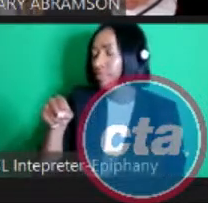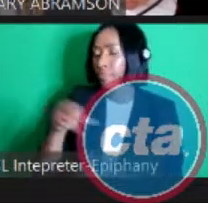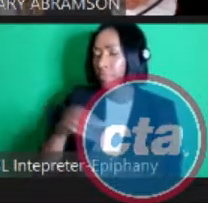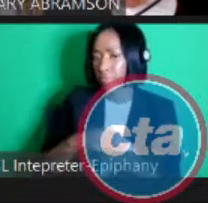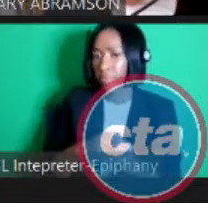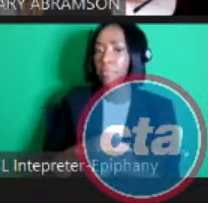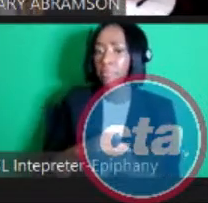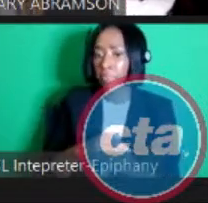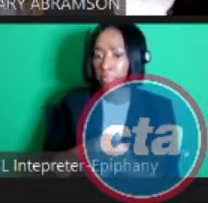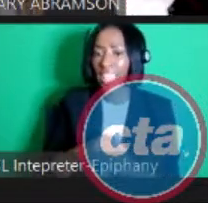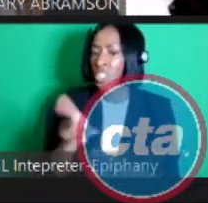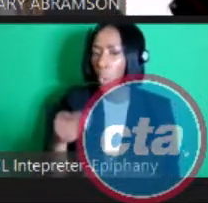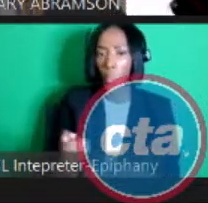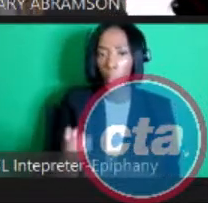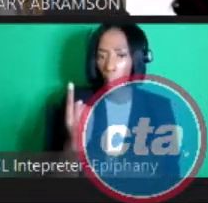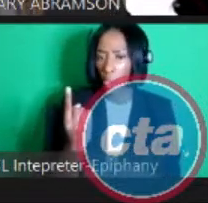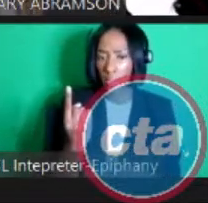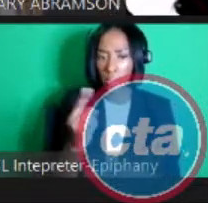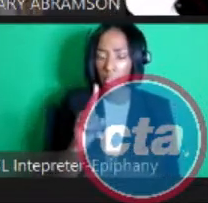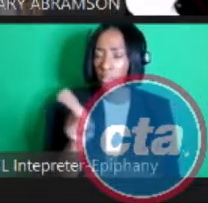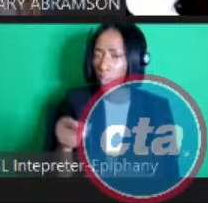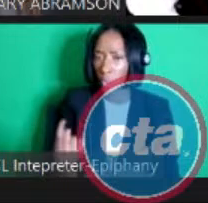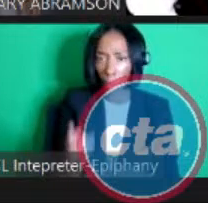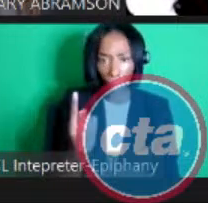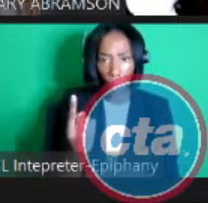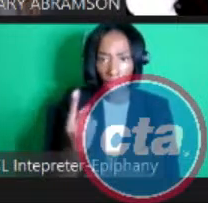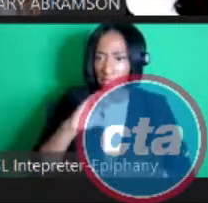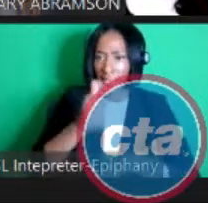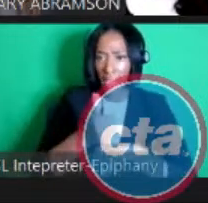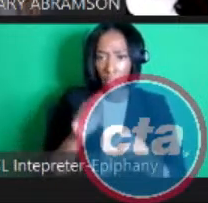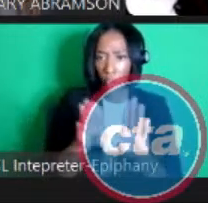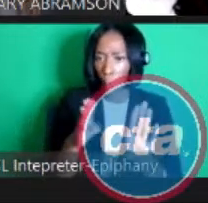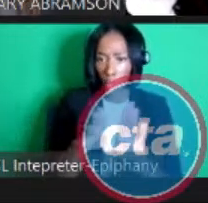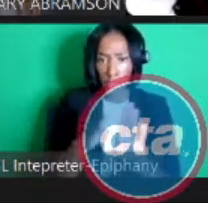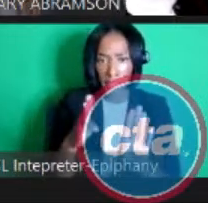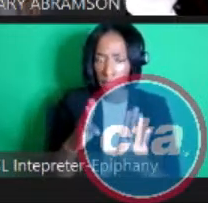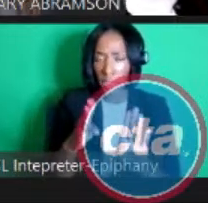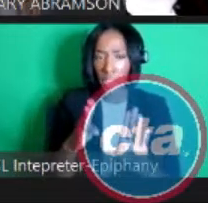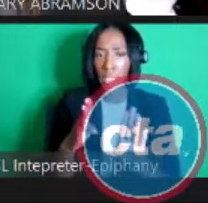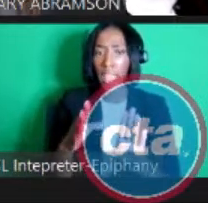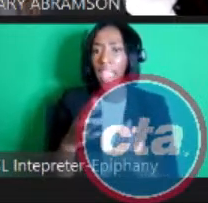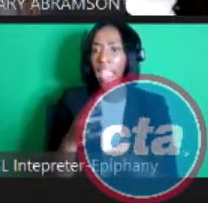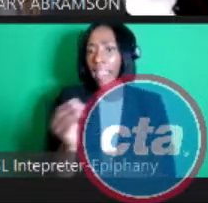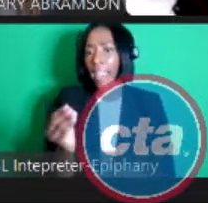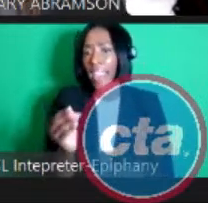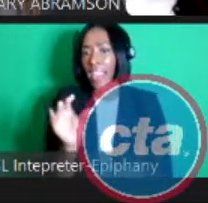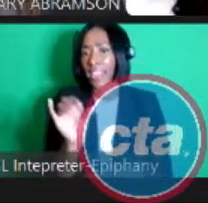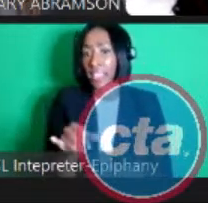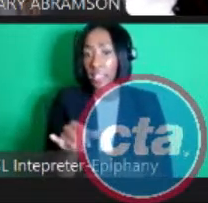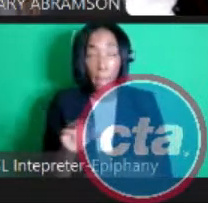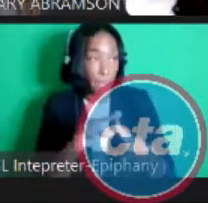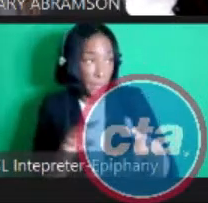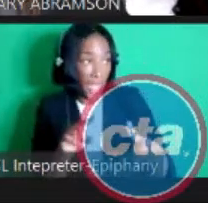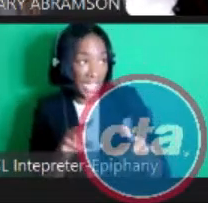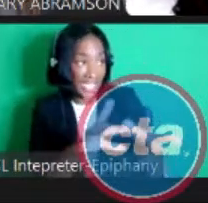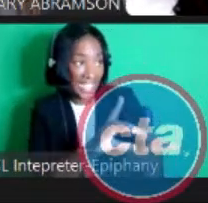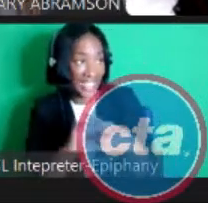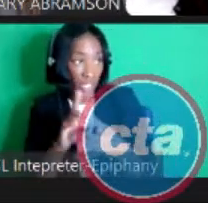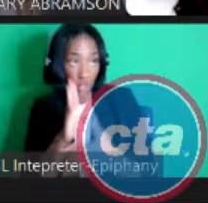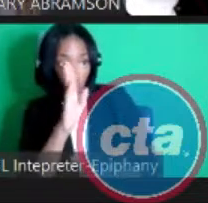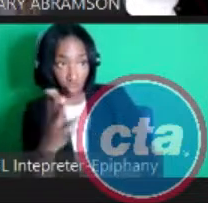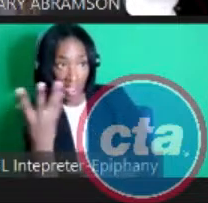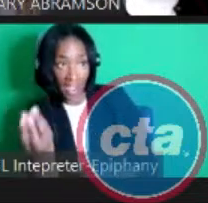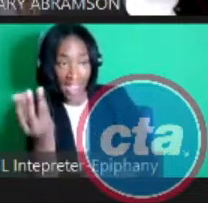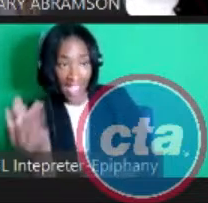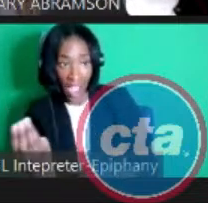Yeah, there's only one set of doors. And that's the same. It's laid straight out. Straight out.